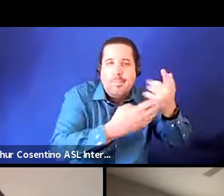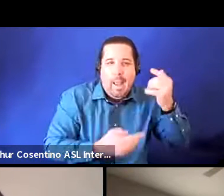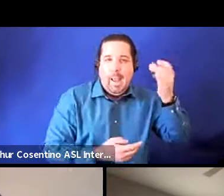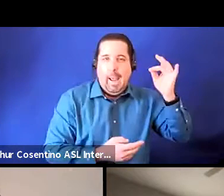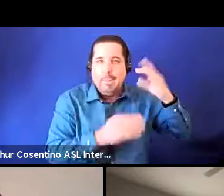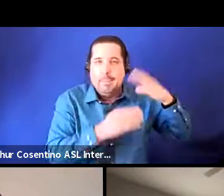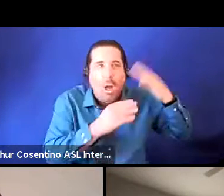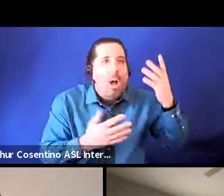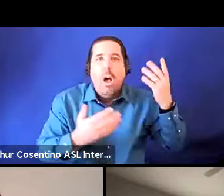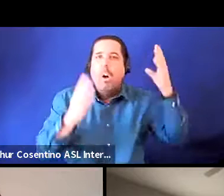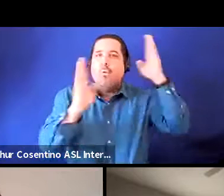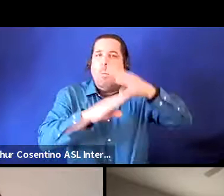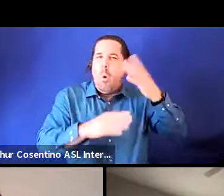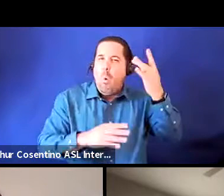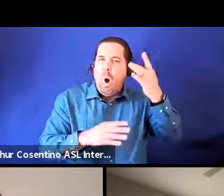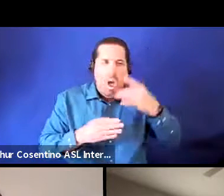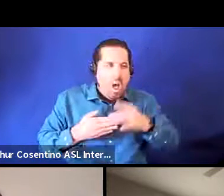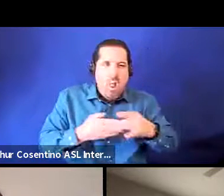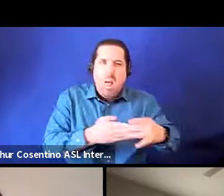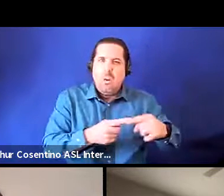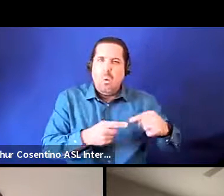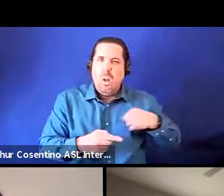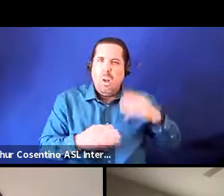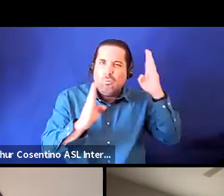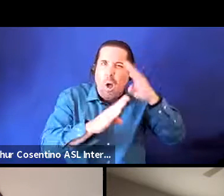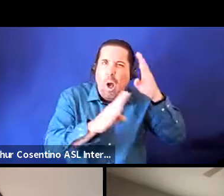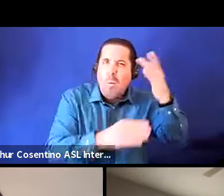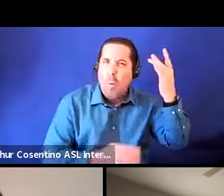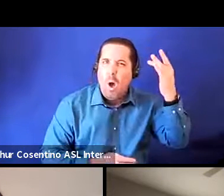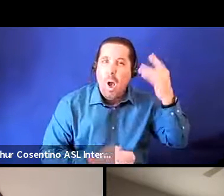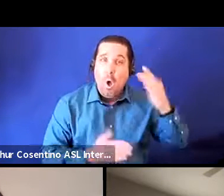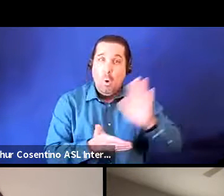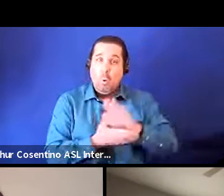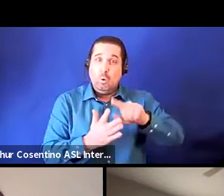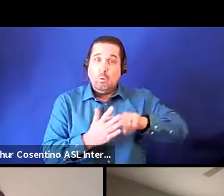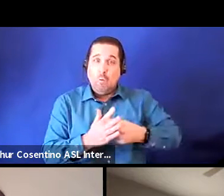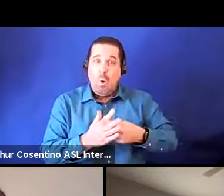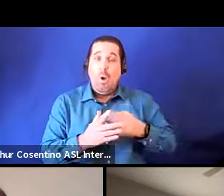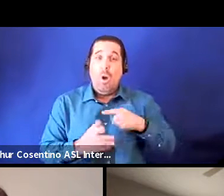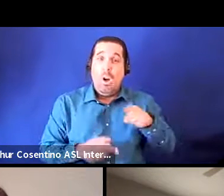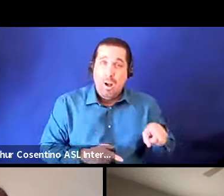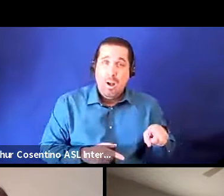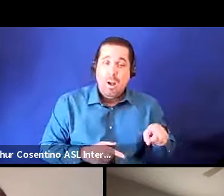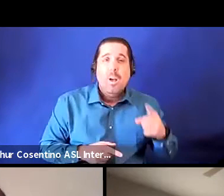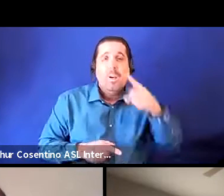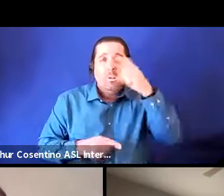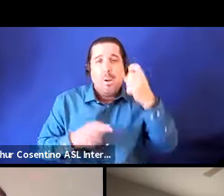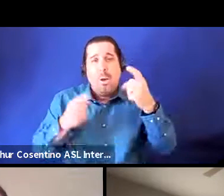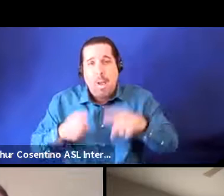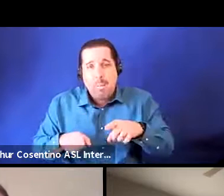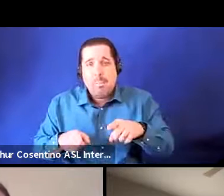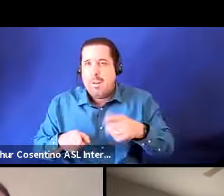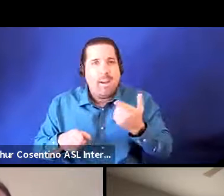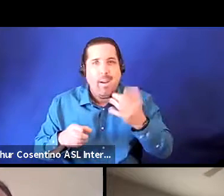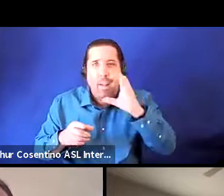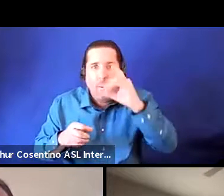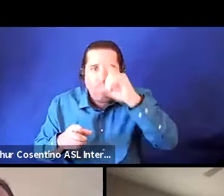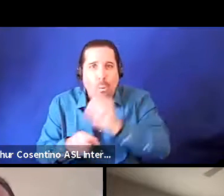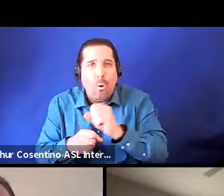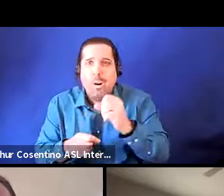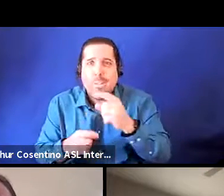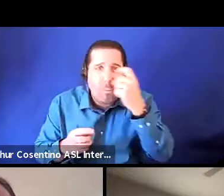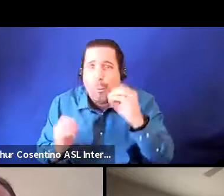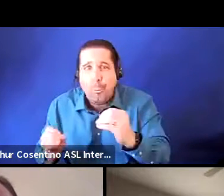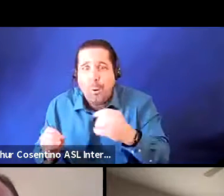also was, when school started, I went back to school. Summer went by, couldn't find a summer job or anything. So I went back to